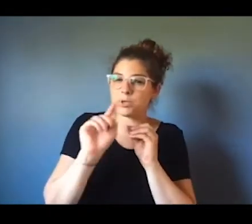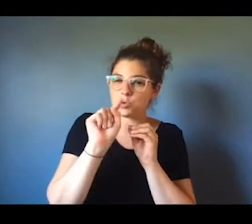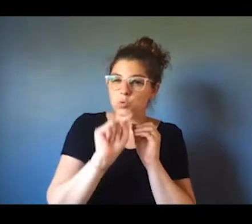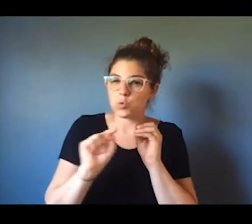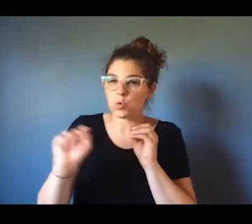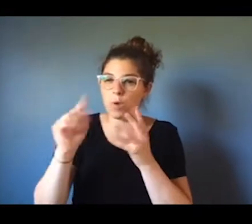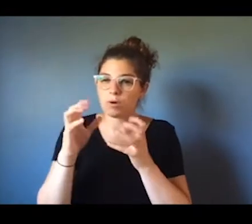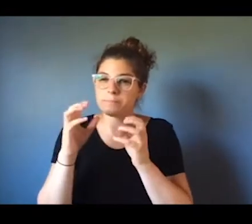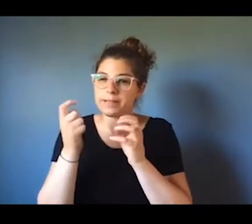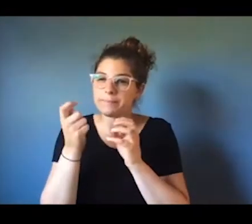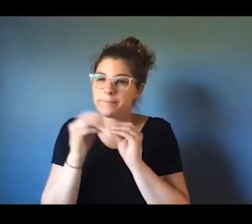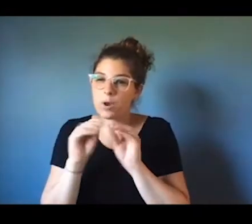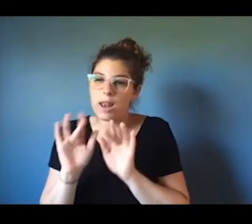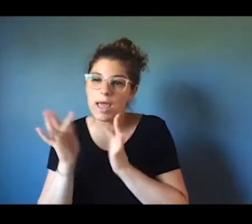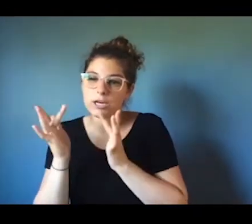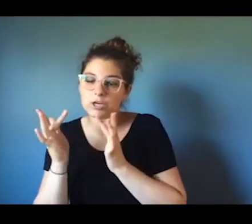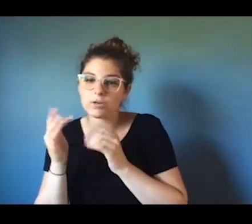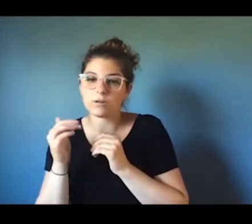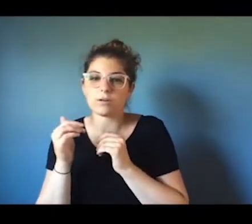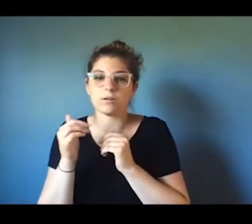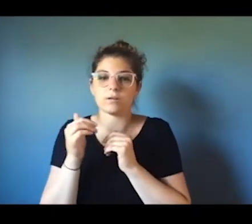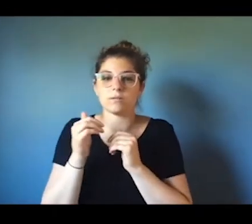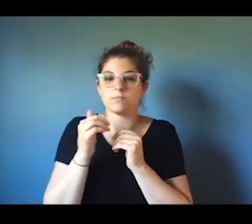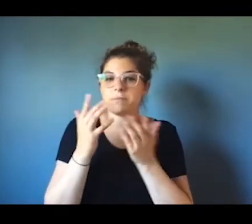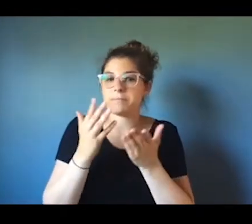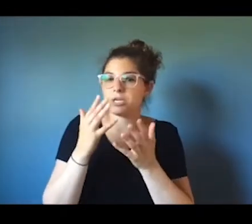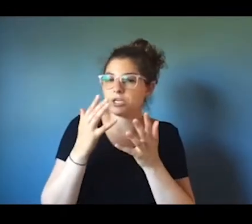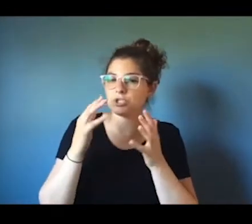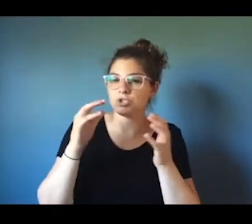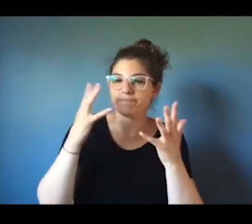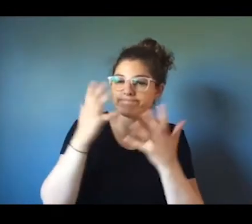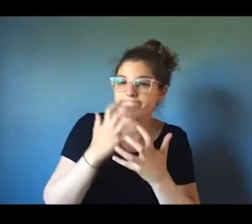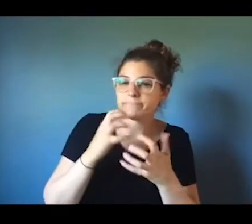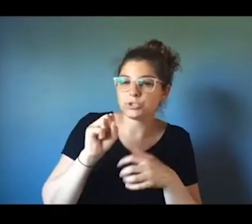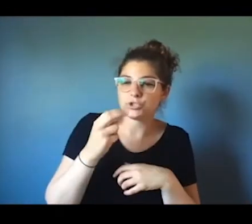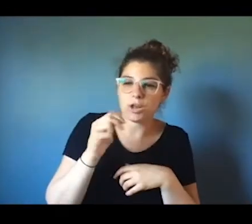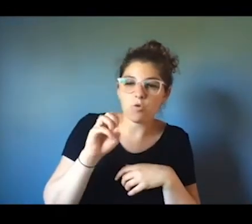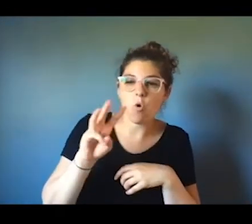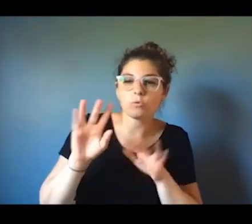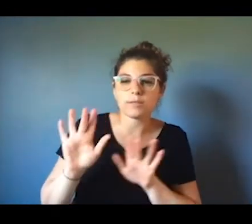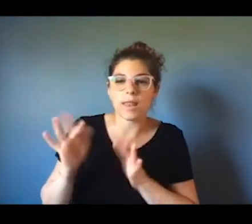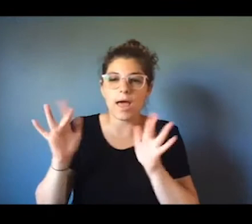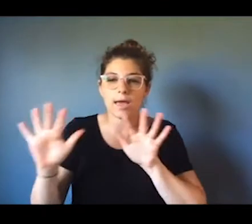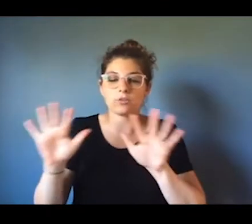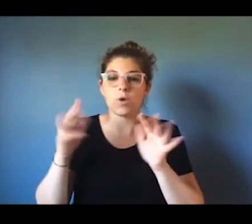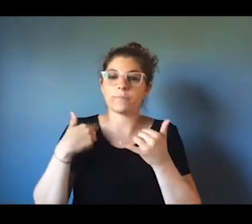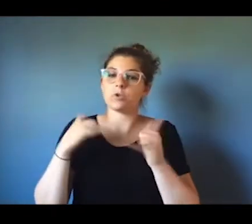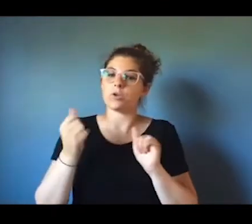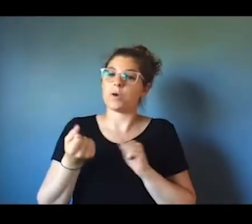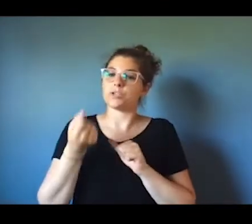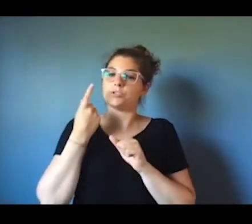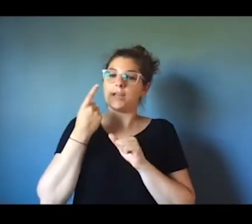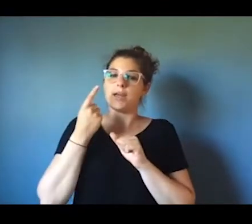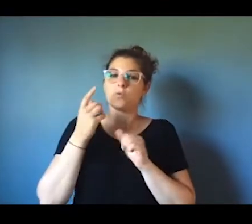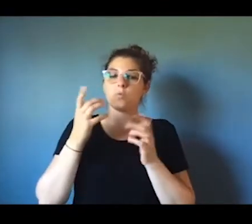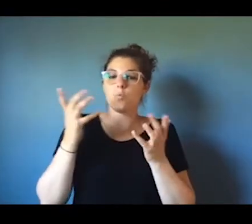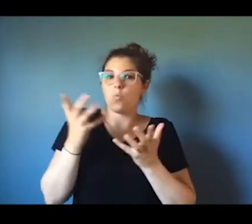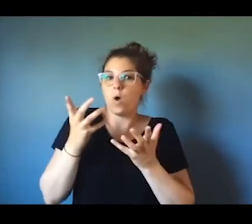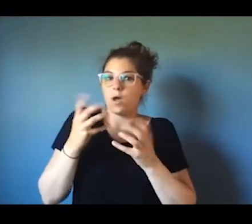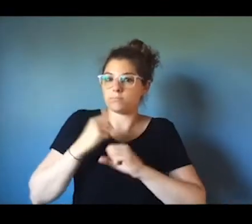I put in some blue where I know I want it to be a little bit lighter. Idea where there might be shadows and things like that. So I'm just trying to